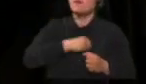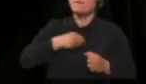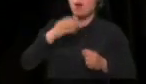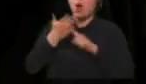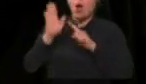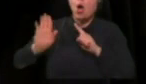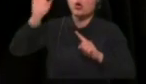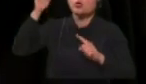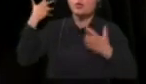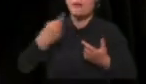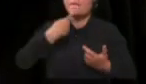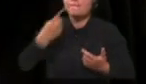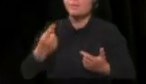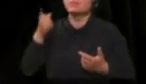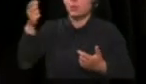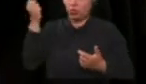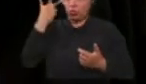Three, what do you see?